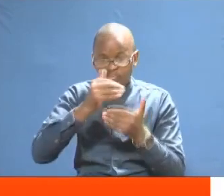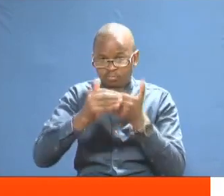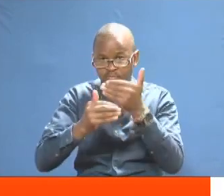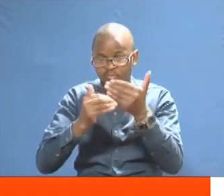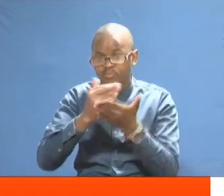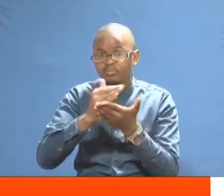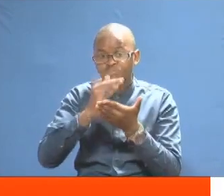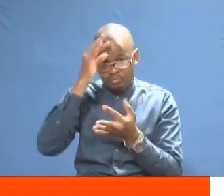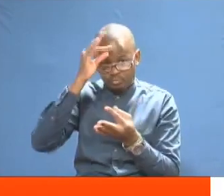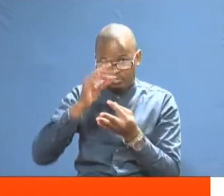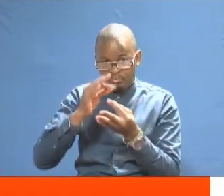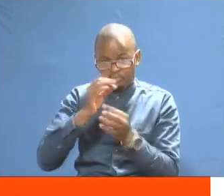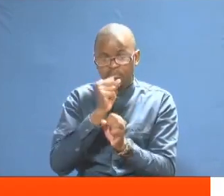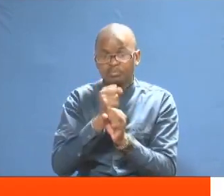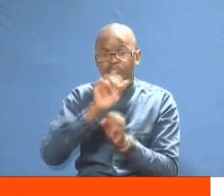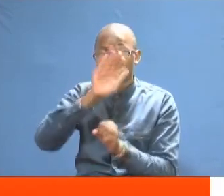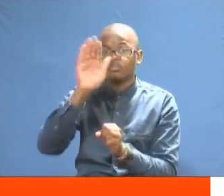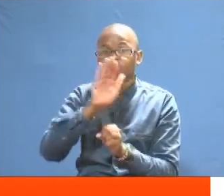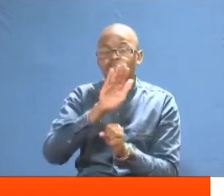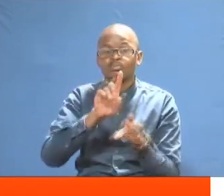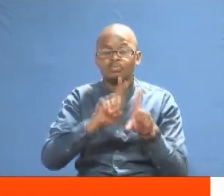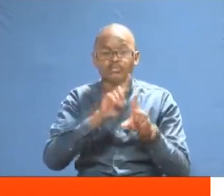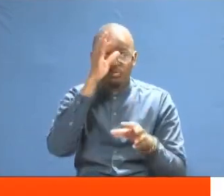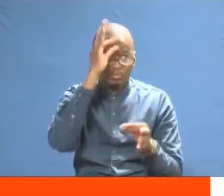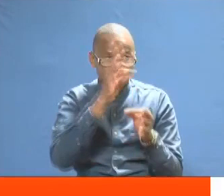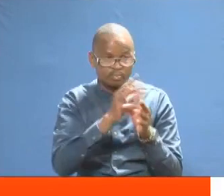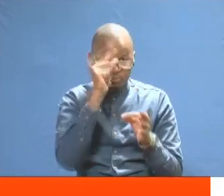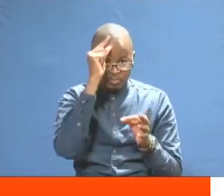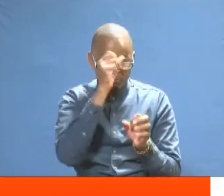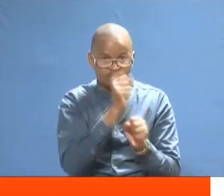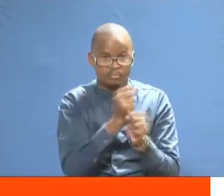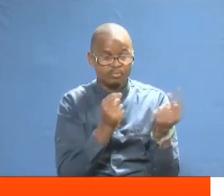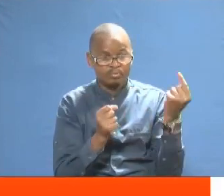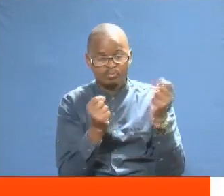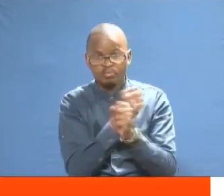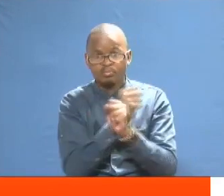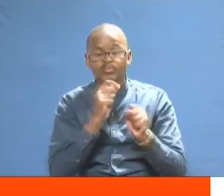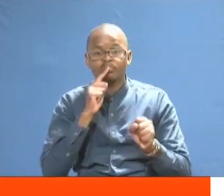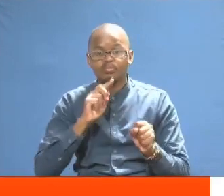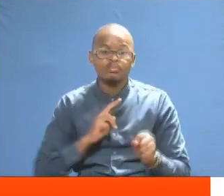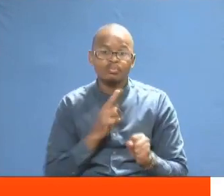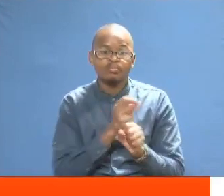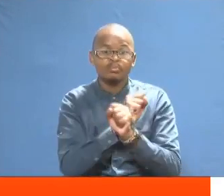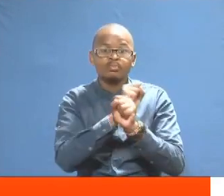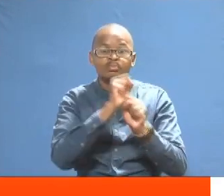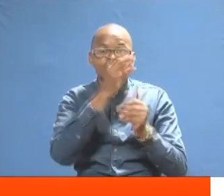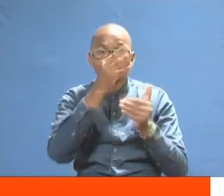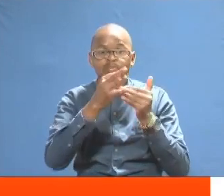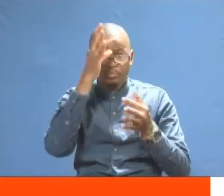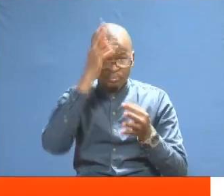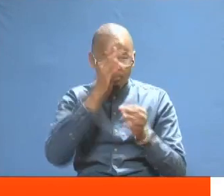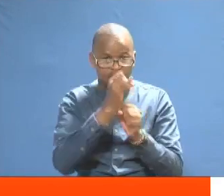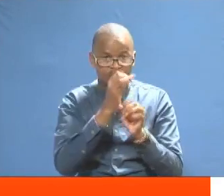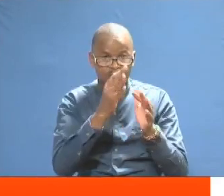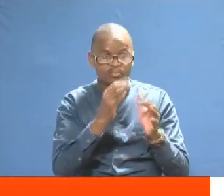now part of the decisions that are being made in parliament and the decisions that the government made. So you can't tell us that the president is the final decision maker.